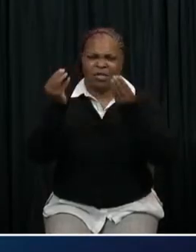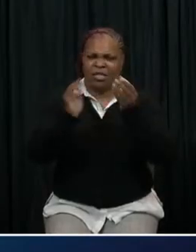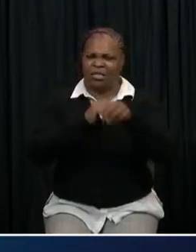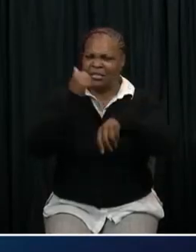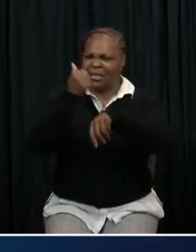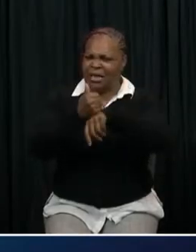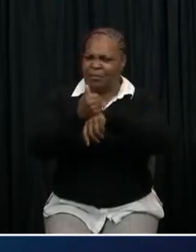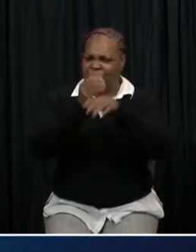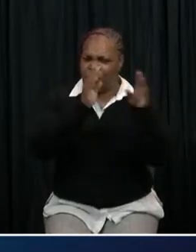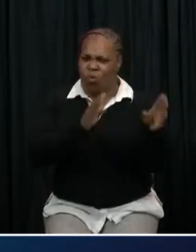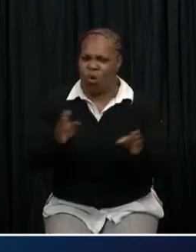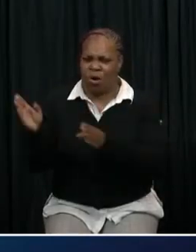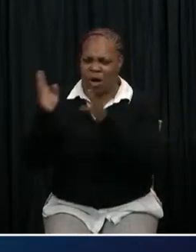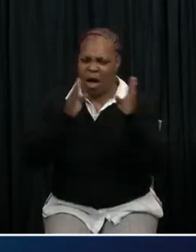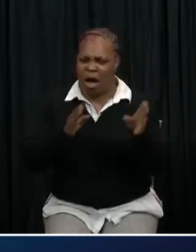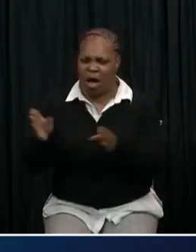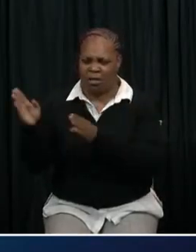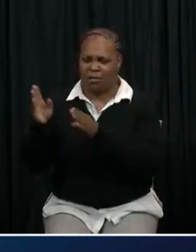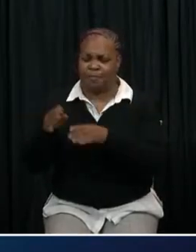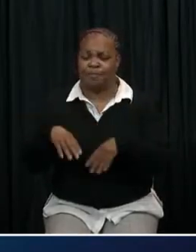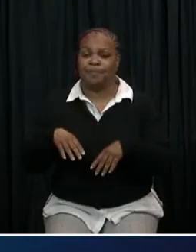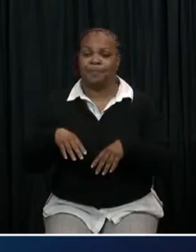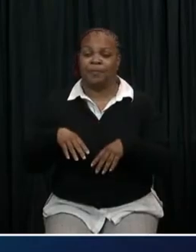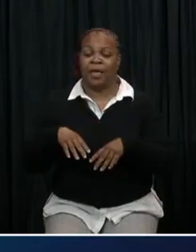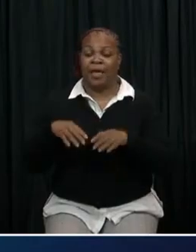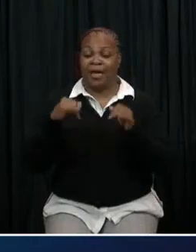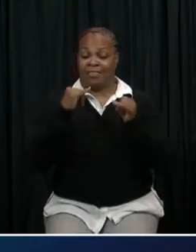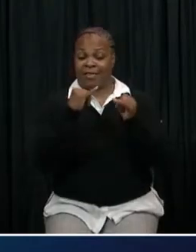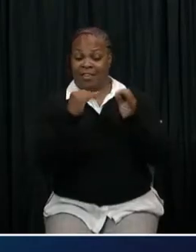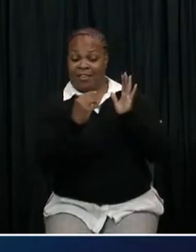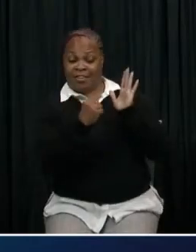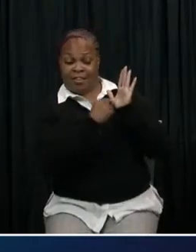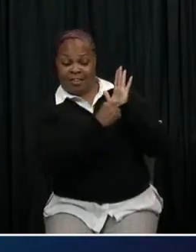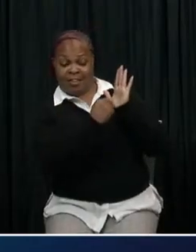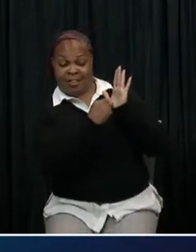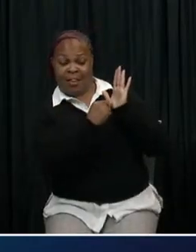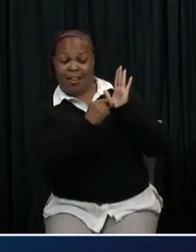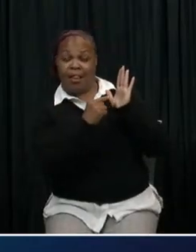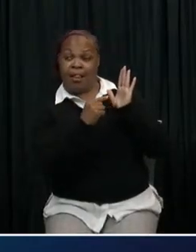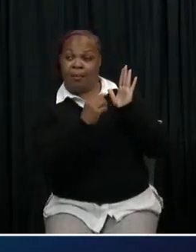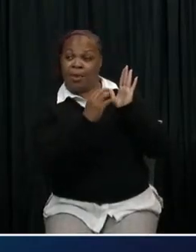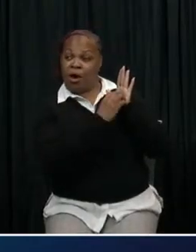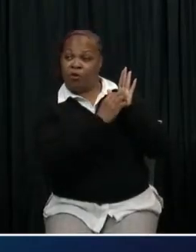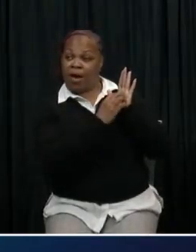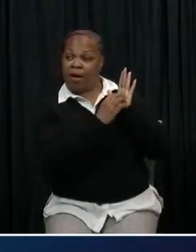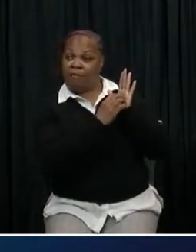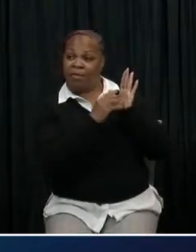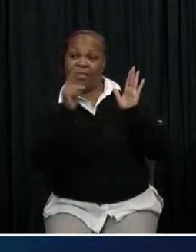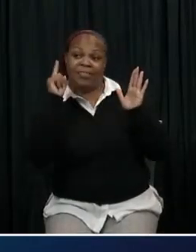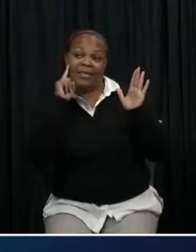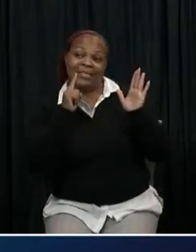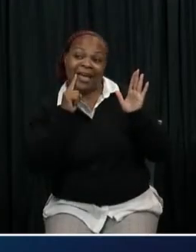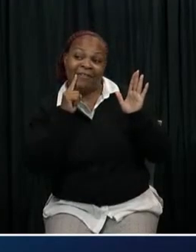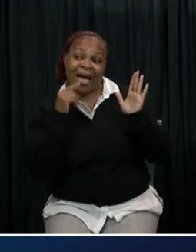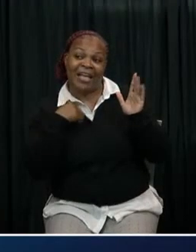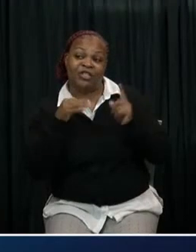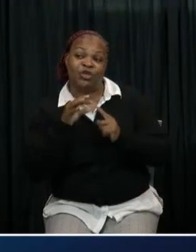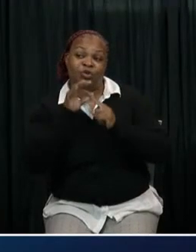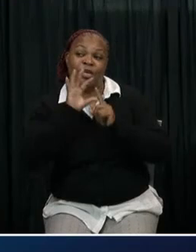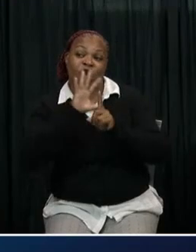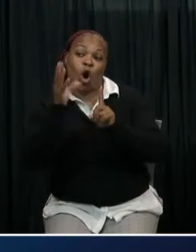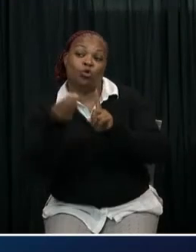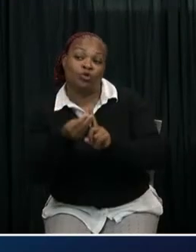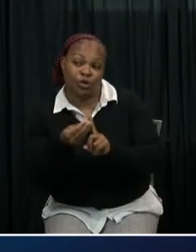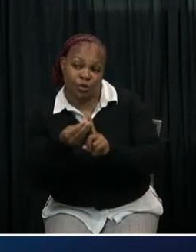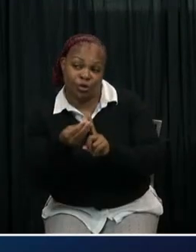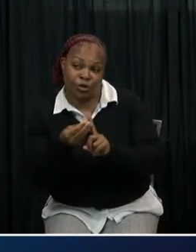organized. In the following paragraph, it says the deaf as a unique culture. And you'll see